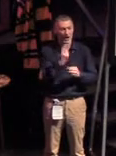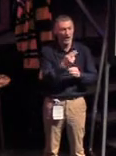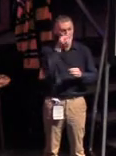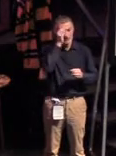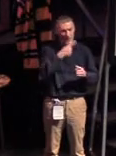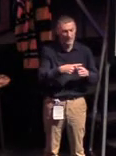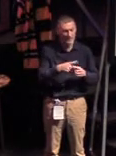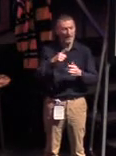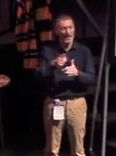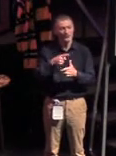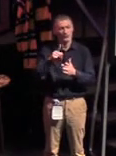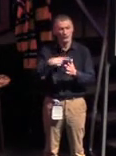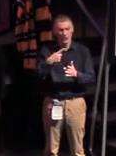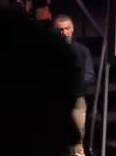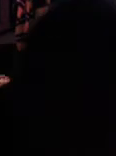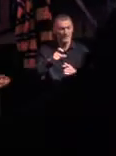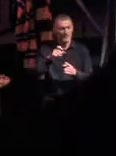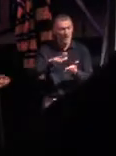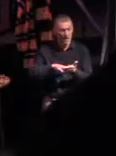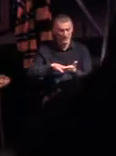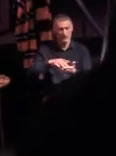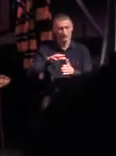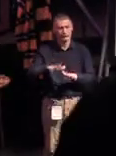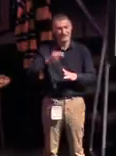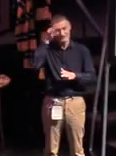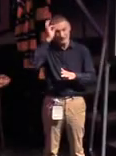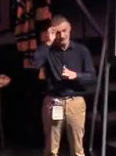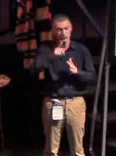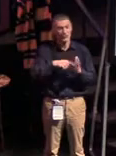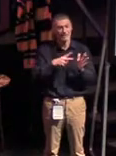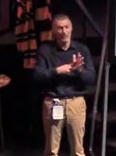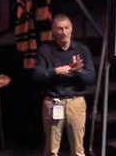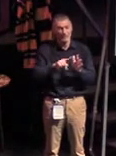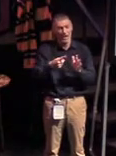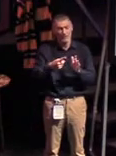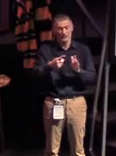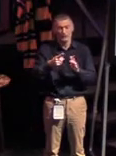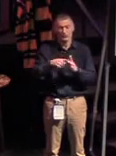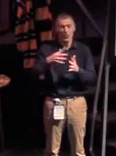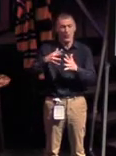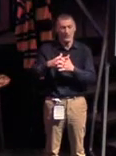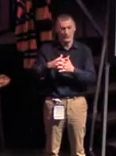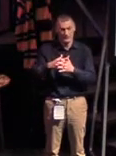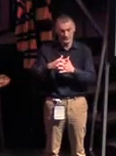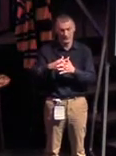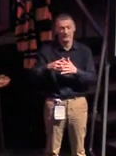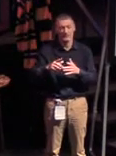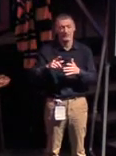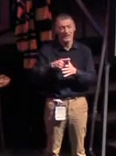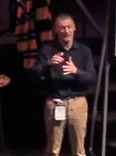to Andrew Jones and to Kathy McArdle from the British Council, to Joe Verrant from Unlimited, and to John Wilkinson and Amanda